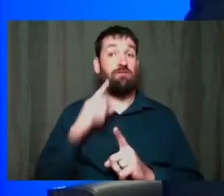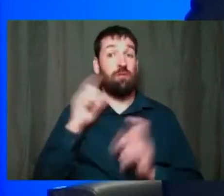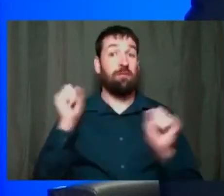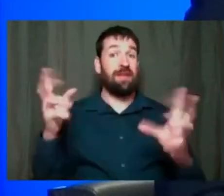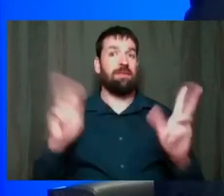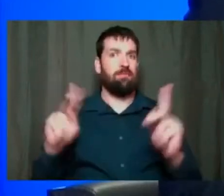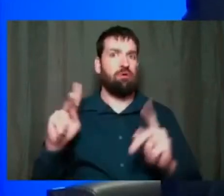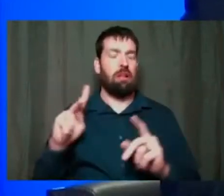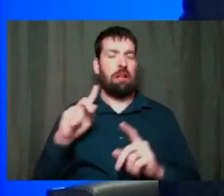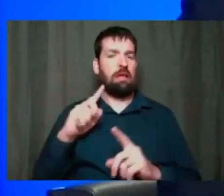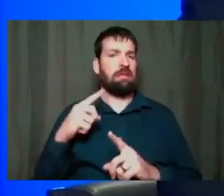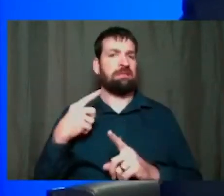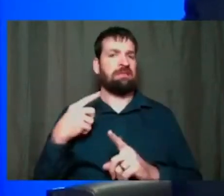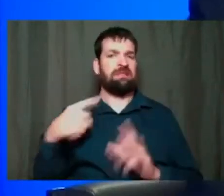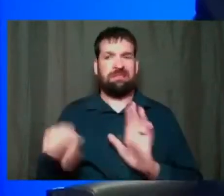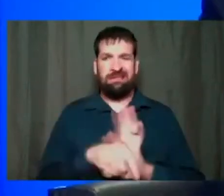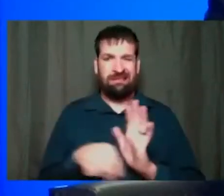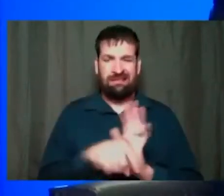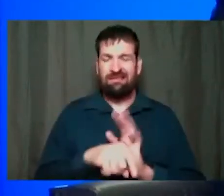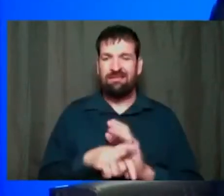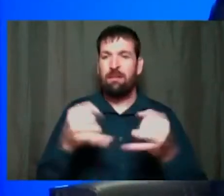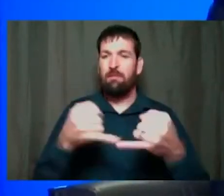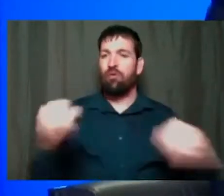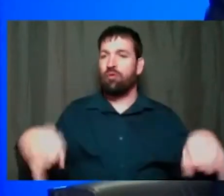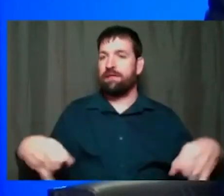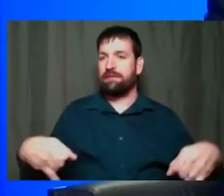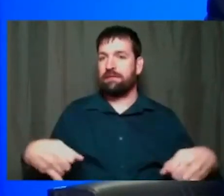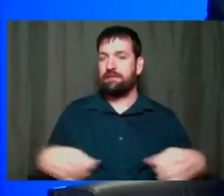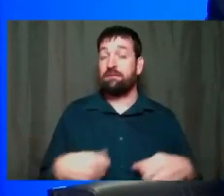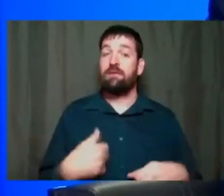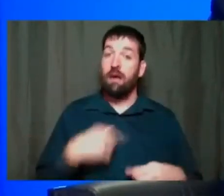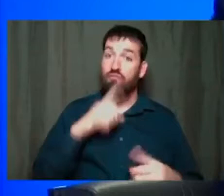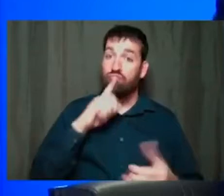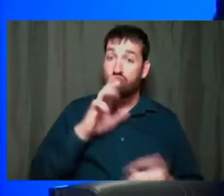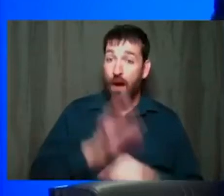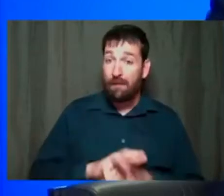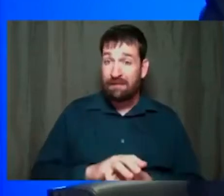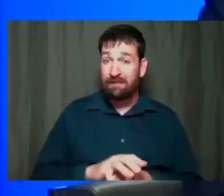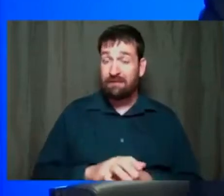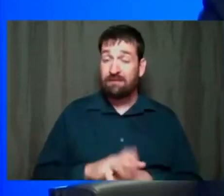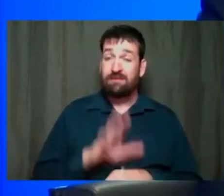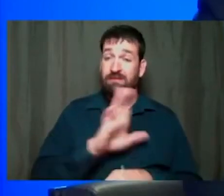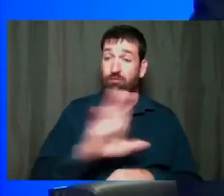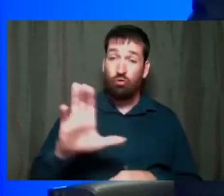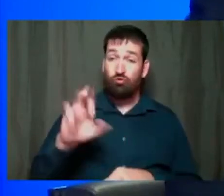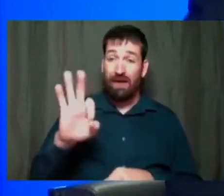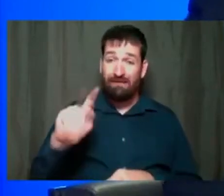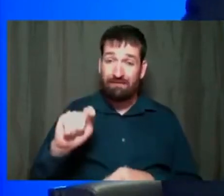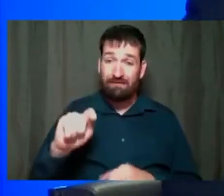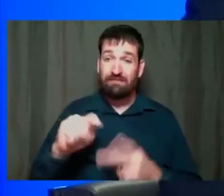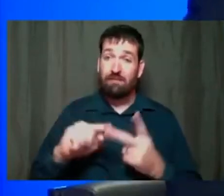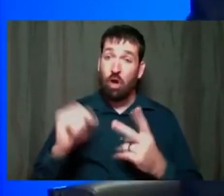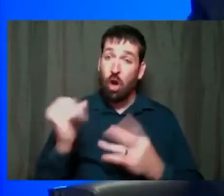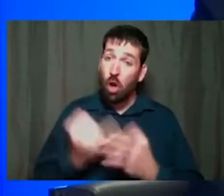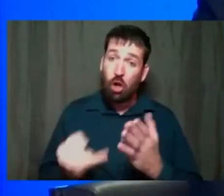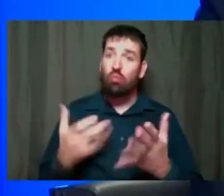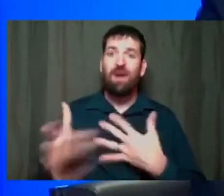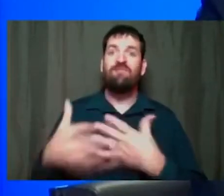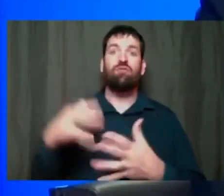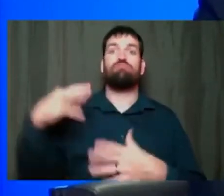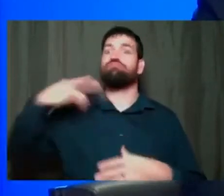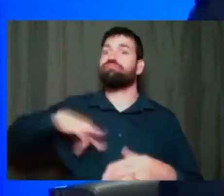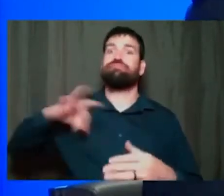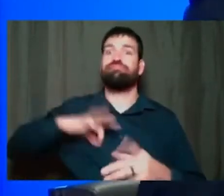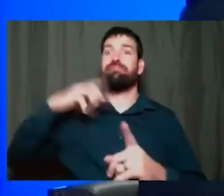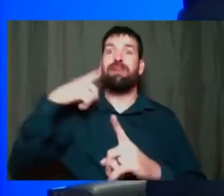boundaries. When I promise that the answer for your crafting, your art, whatever your self-enriching experience that you're going to use your